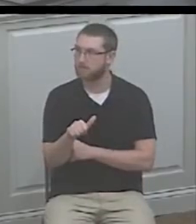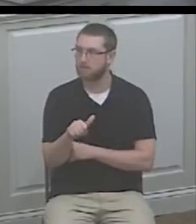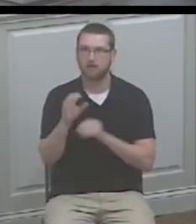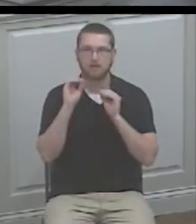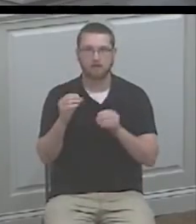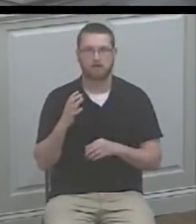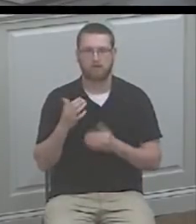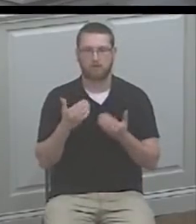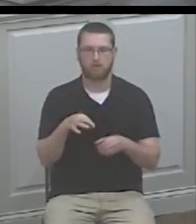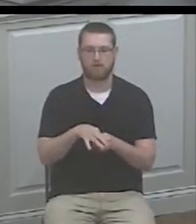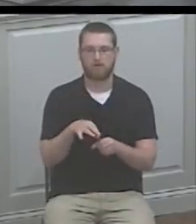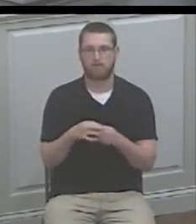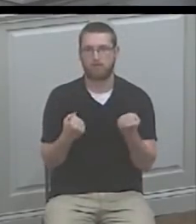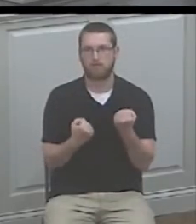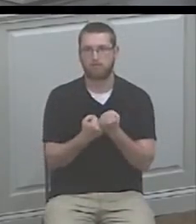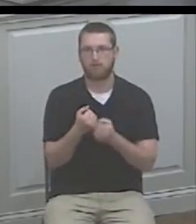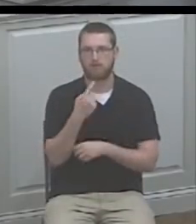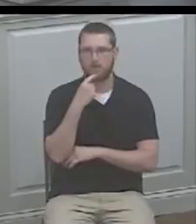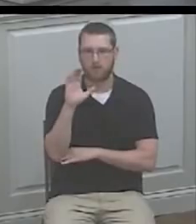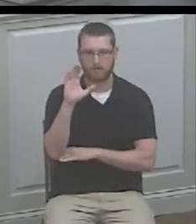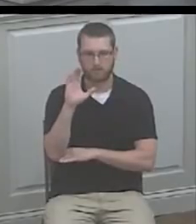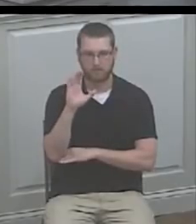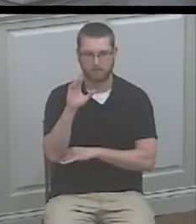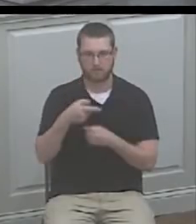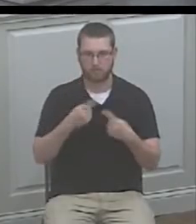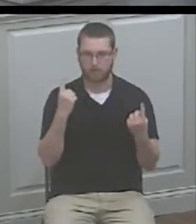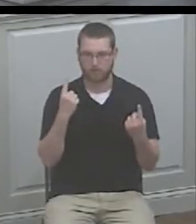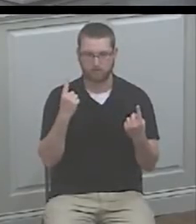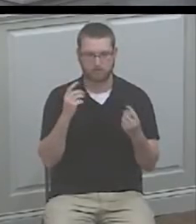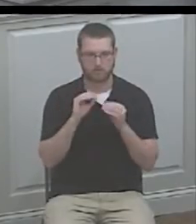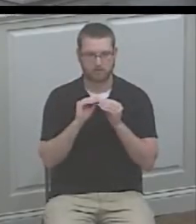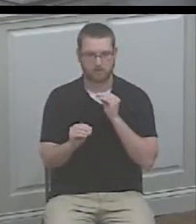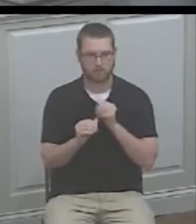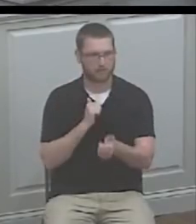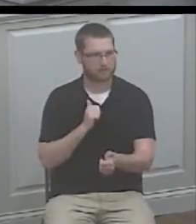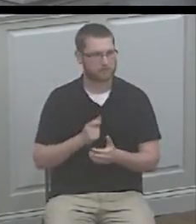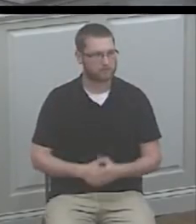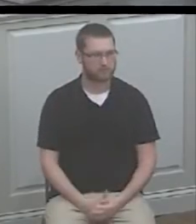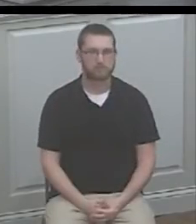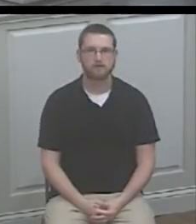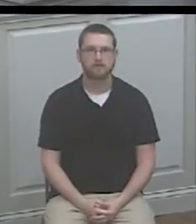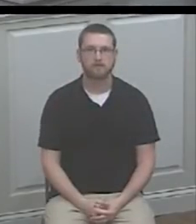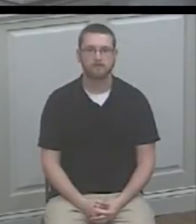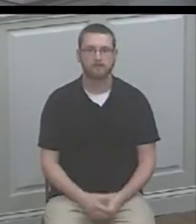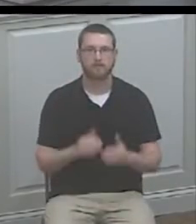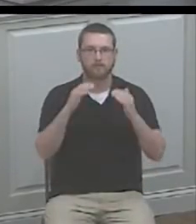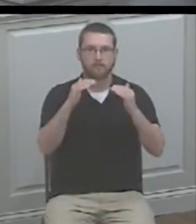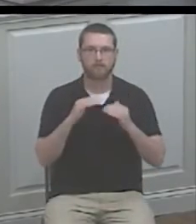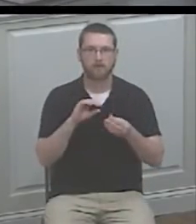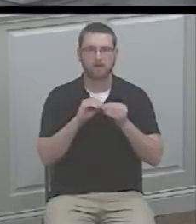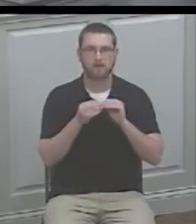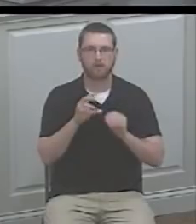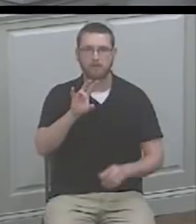Seeing none, I call the question. All in favor of the motion say aye. Aye. Aye. Opposed, like sign. Motion carries. Item 7 is